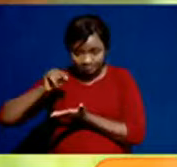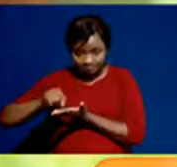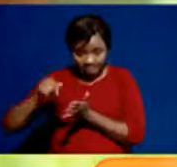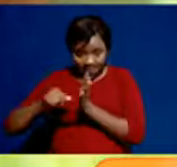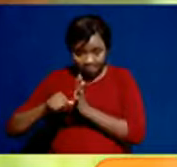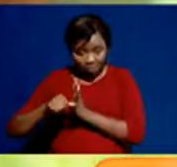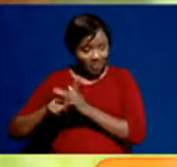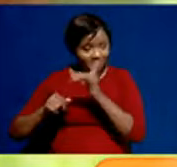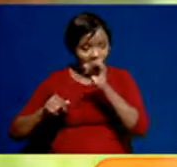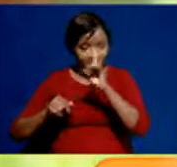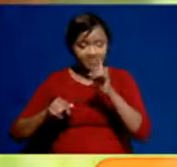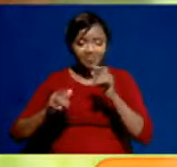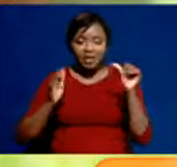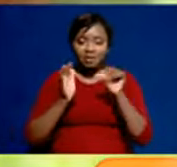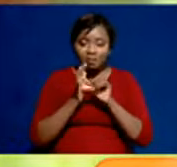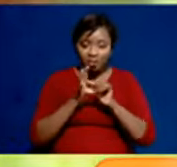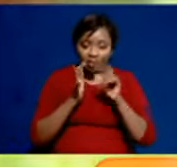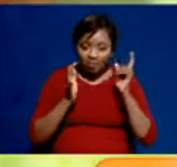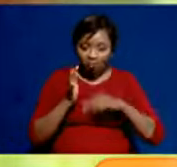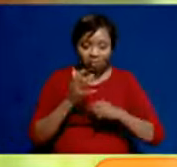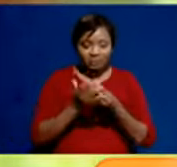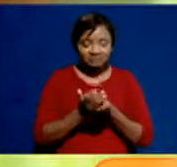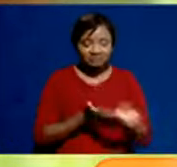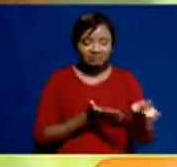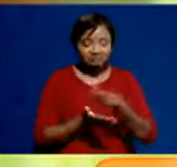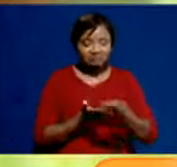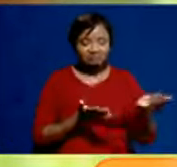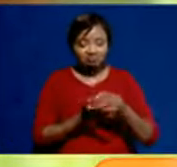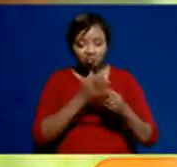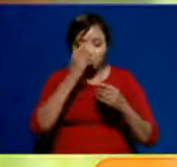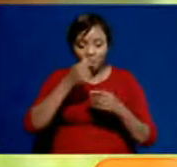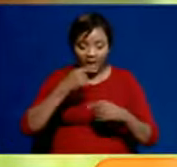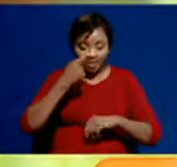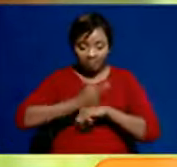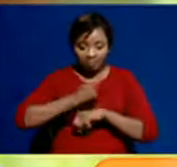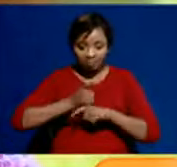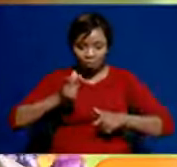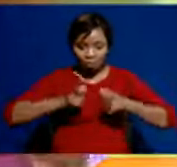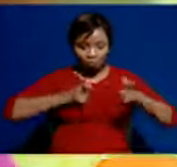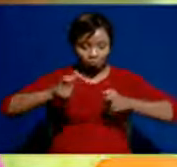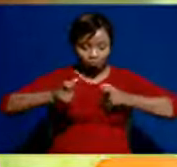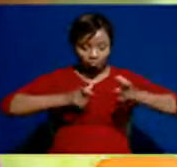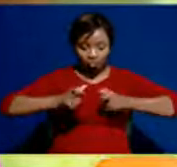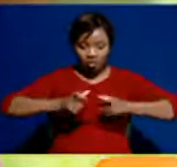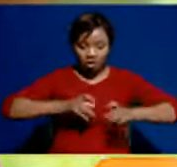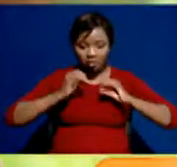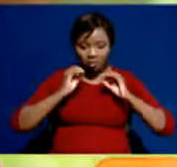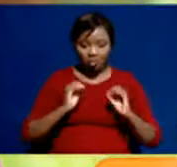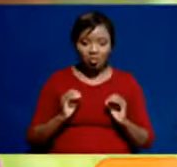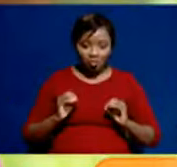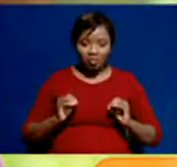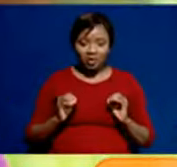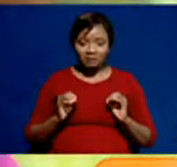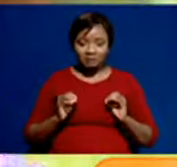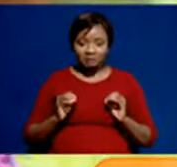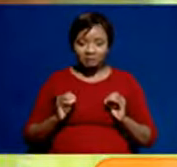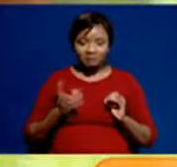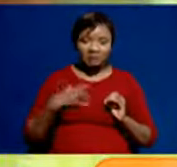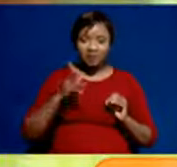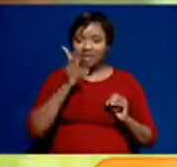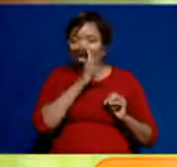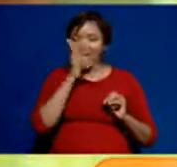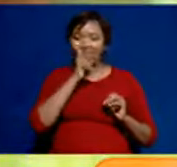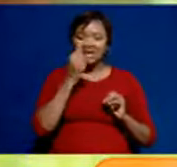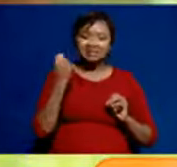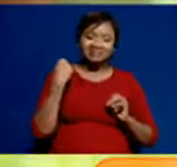have total fiscal indiscipline. So the first stop is not to whine about yesterday, is